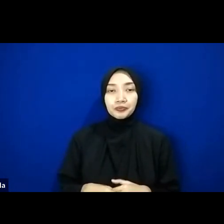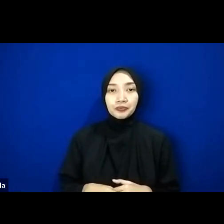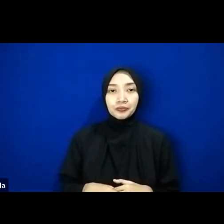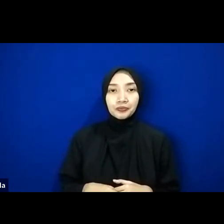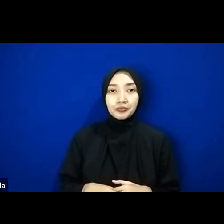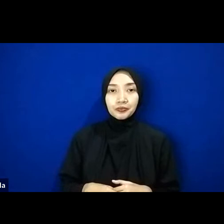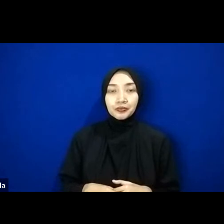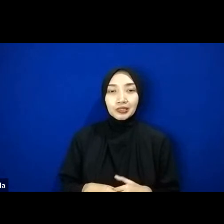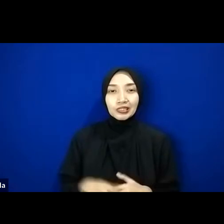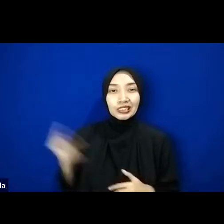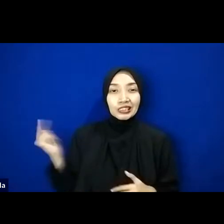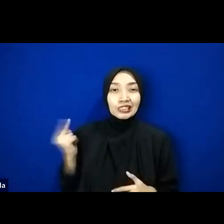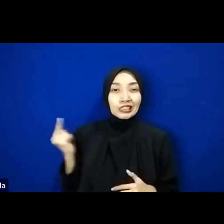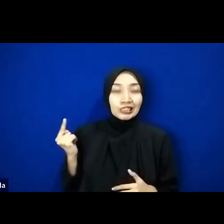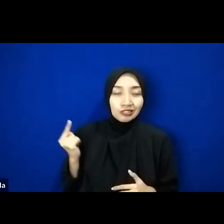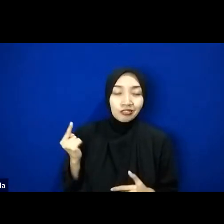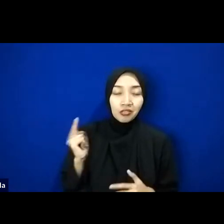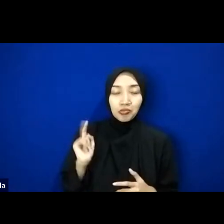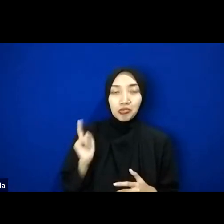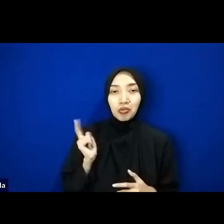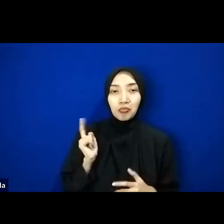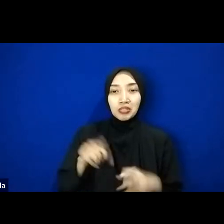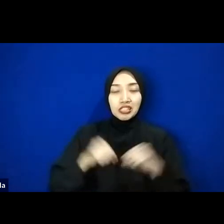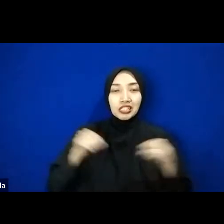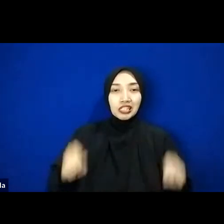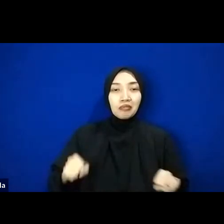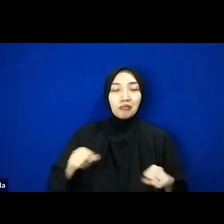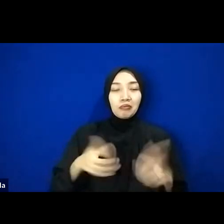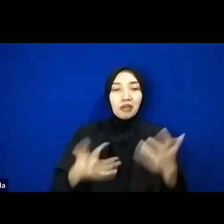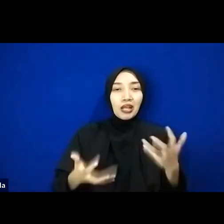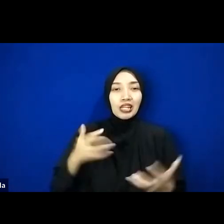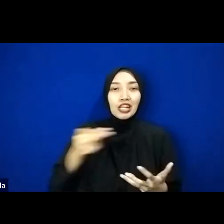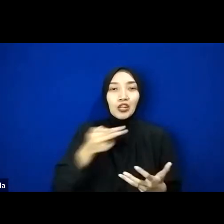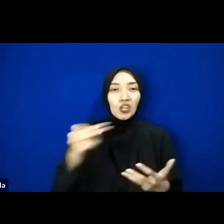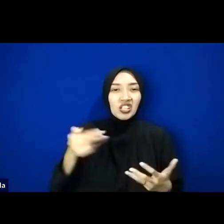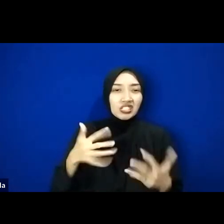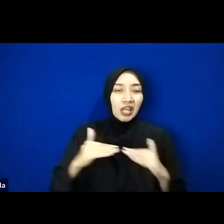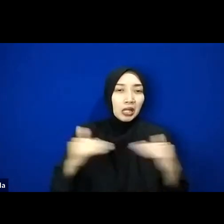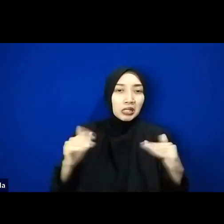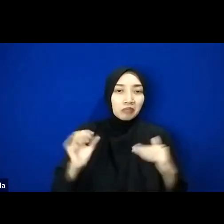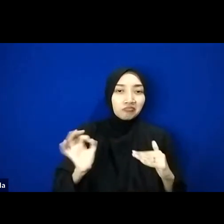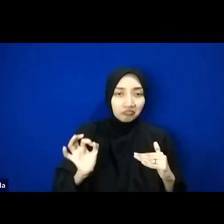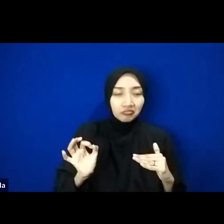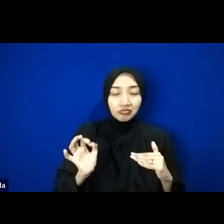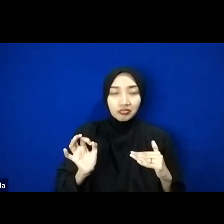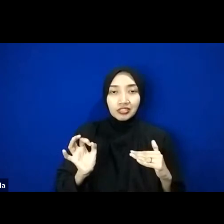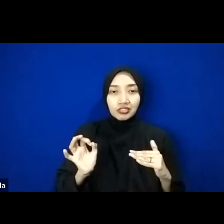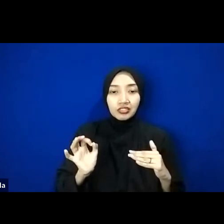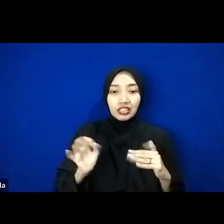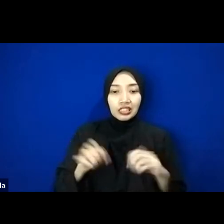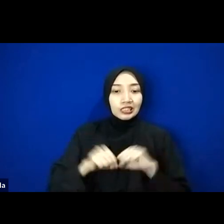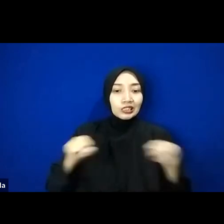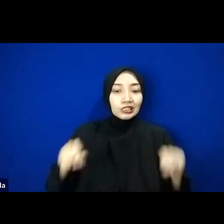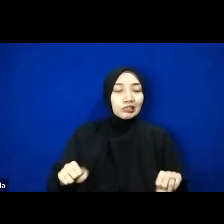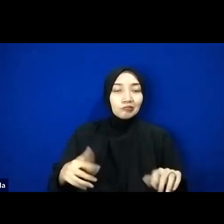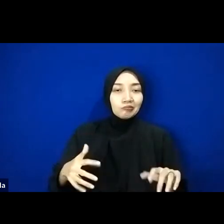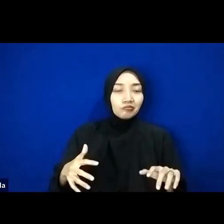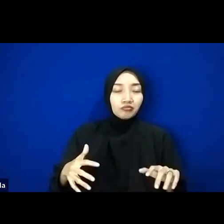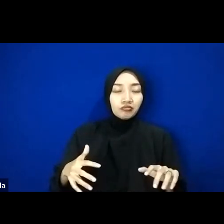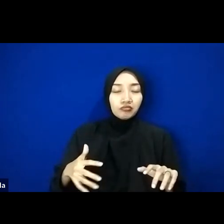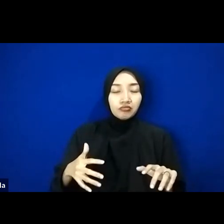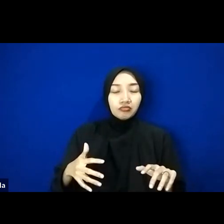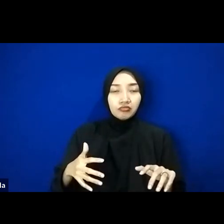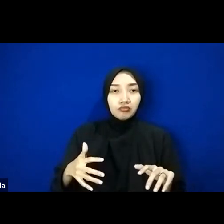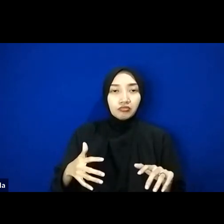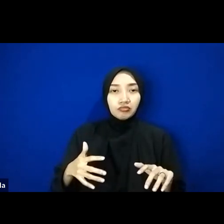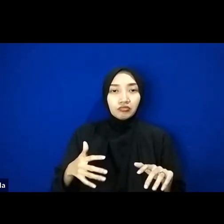not really a proper or not upholding the fair trial, due process law, and so on and